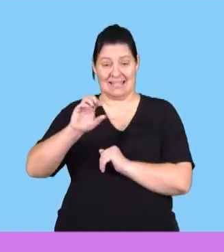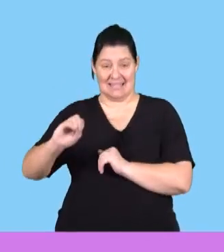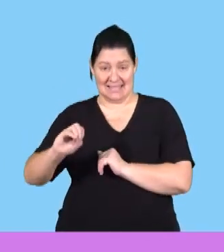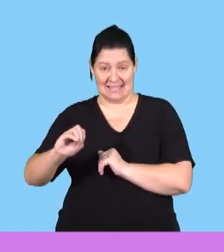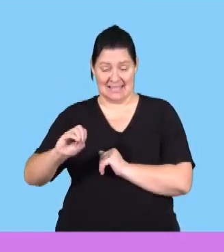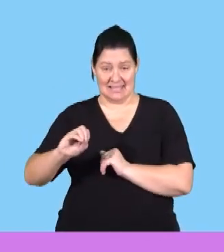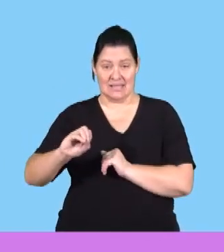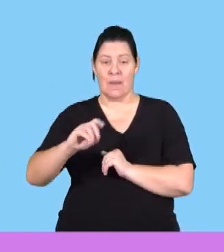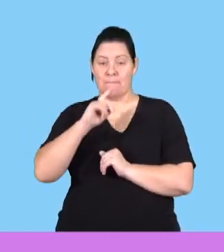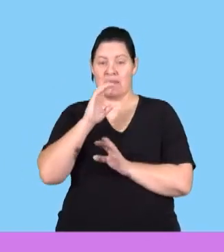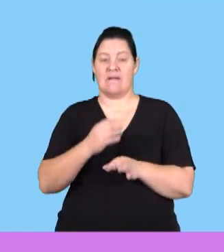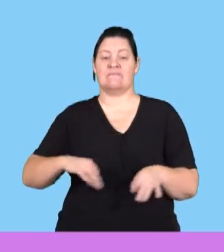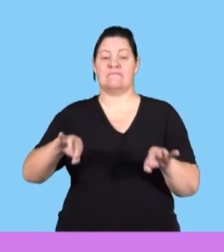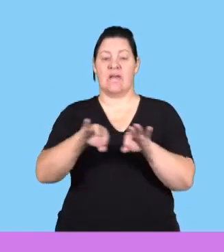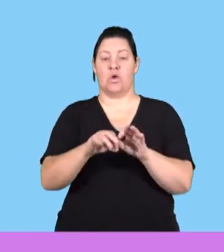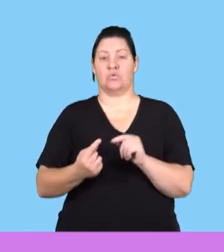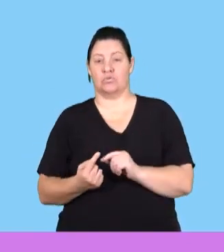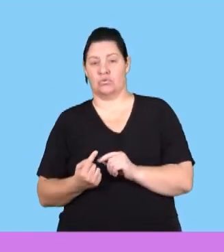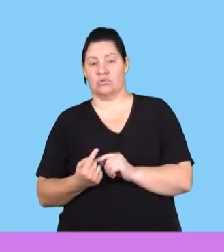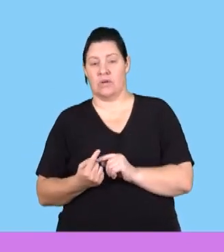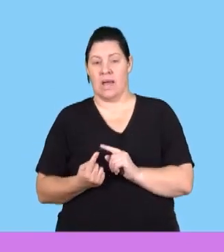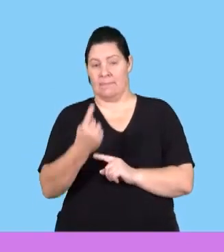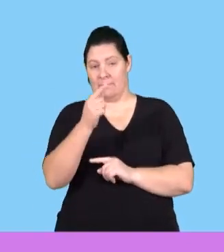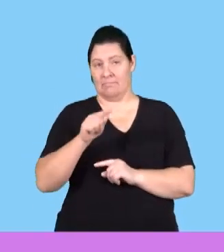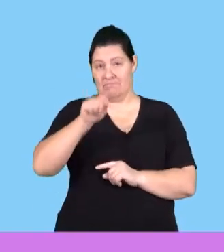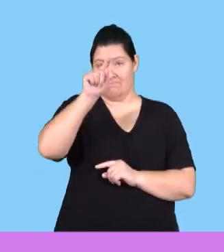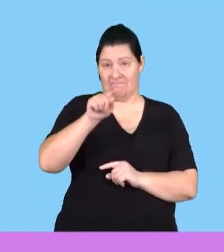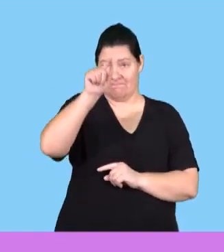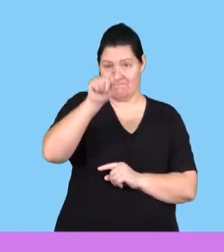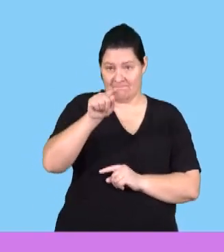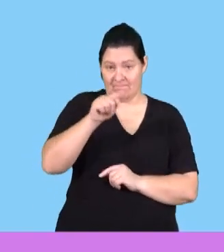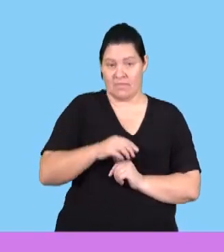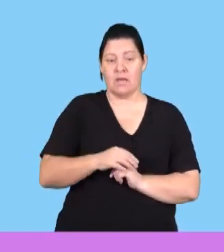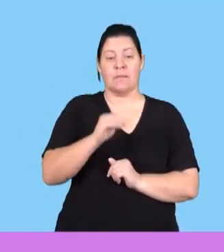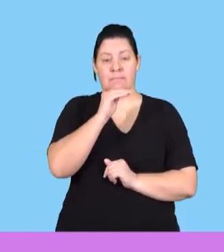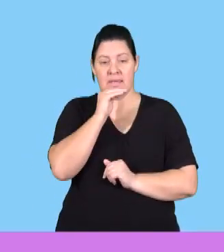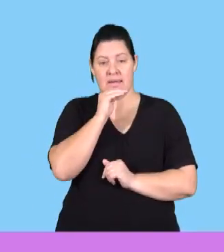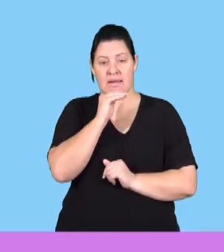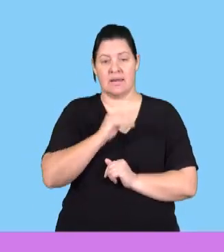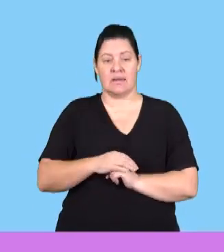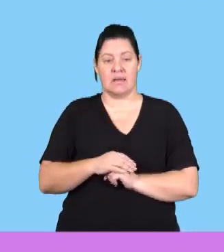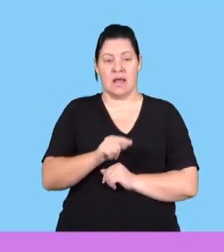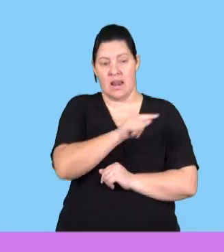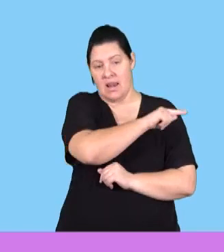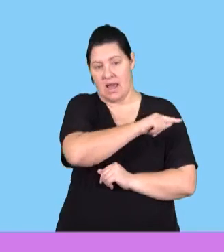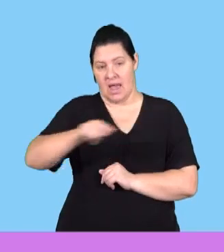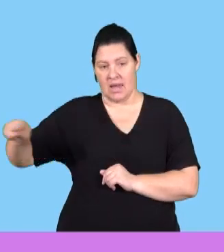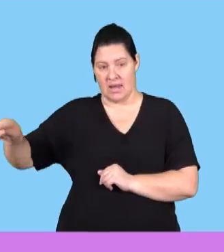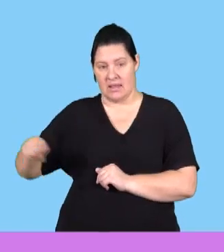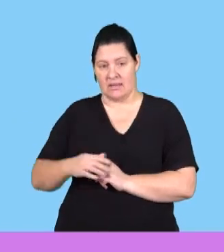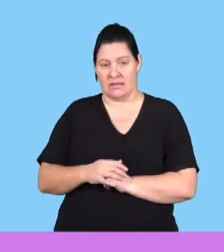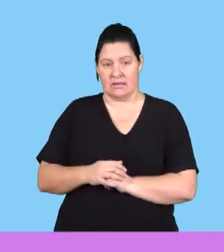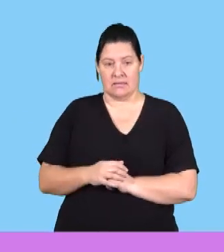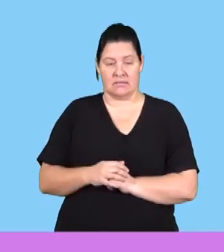than 60, I'll be looking at the values going upwards, right? So looking at this, I'm going to draw a line straight